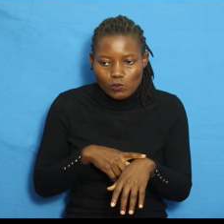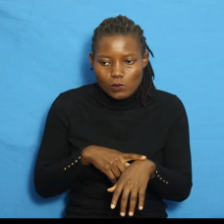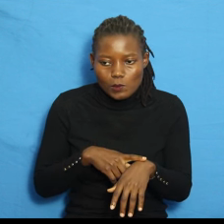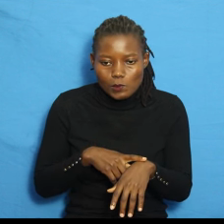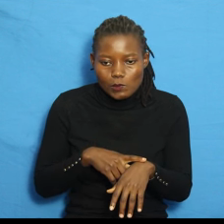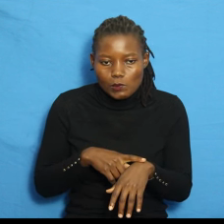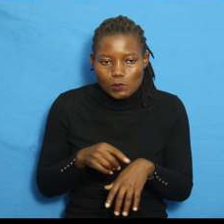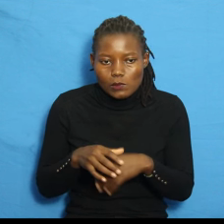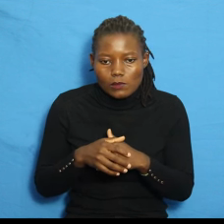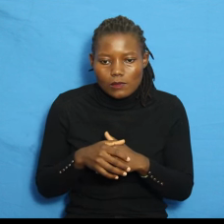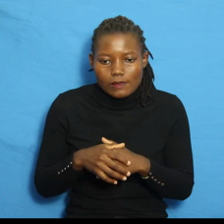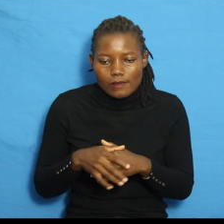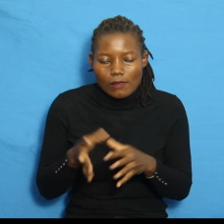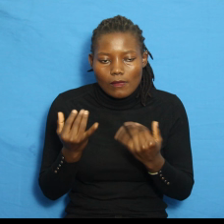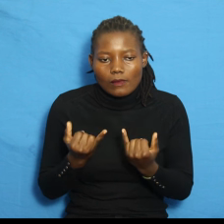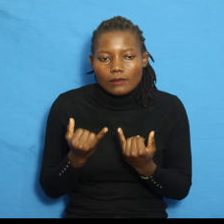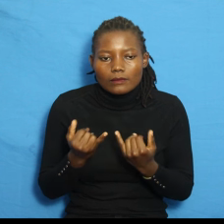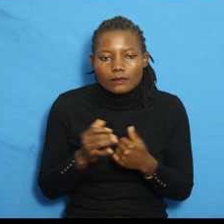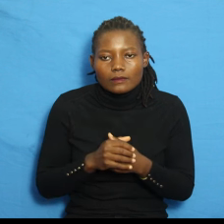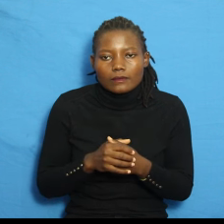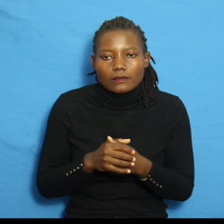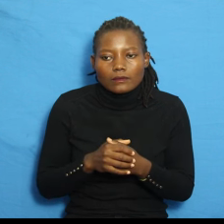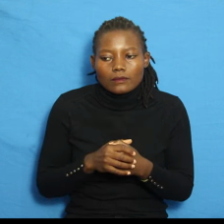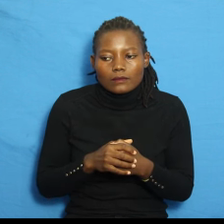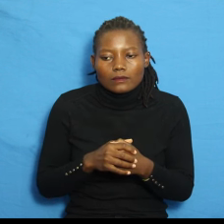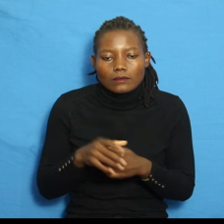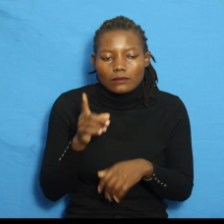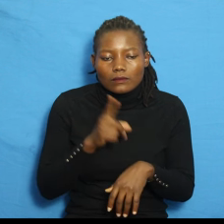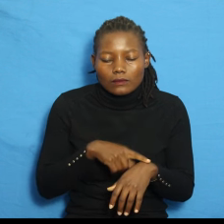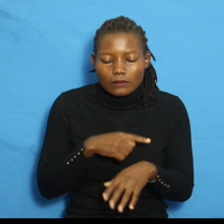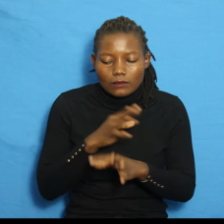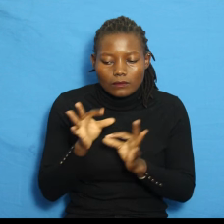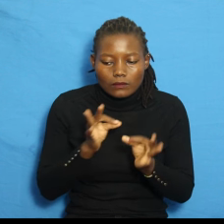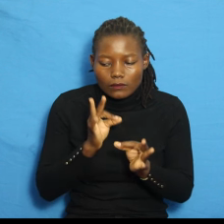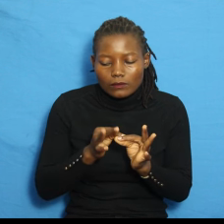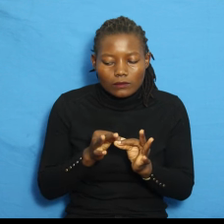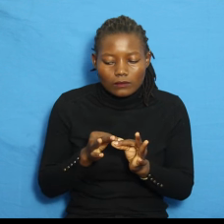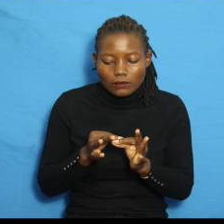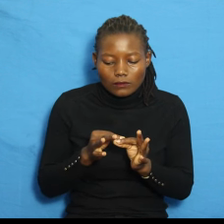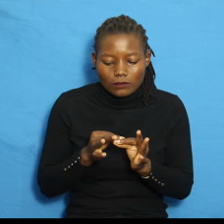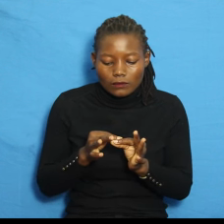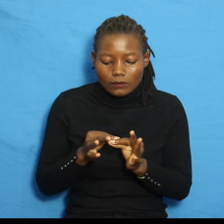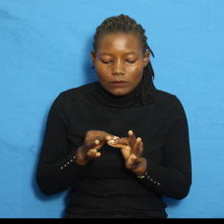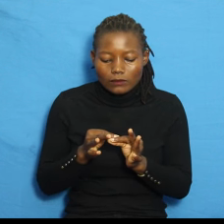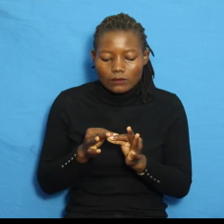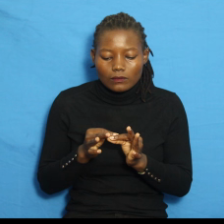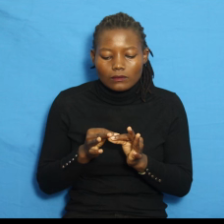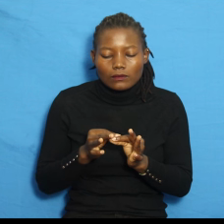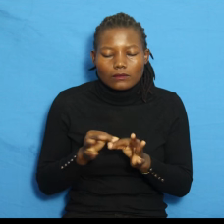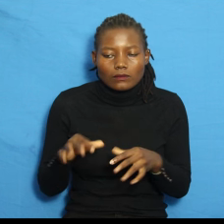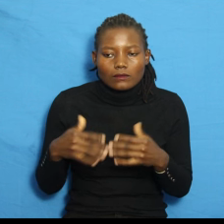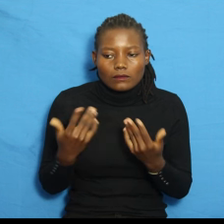with power. So it is the amount of time, or now we are looking at the contraction.